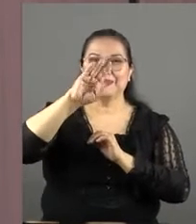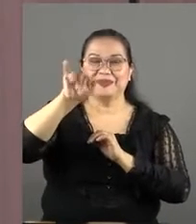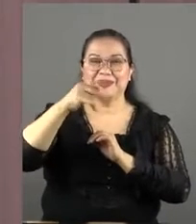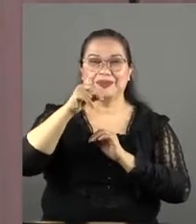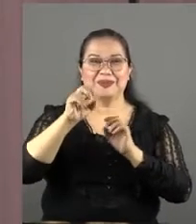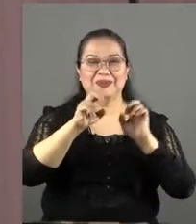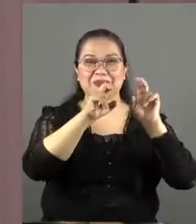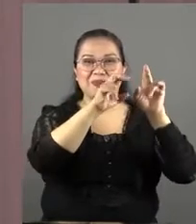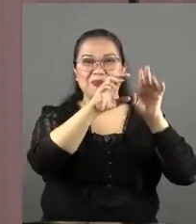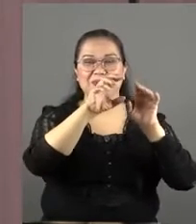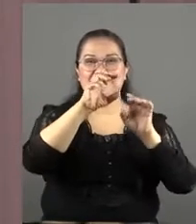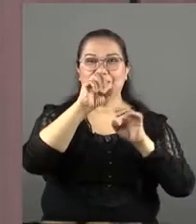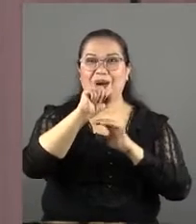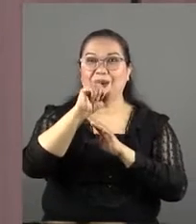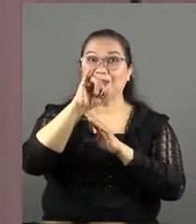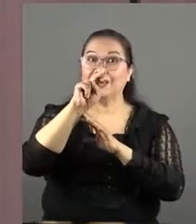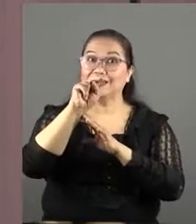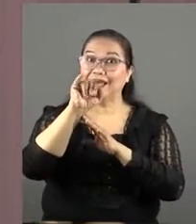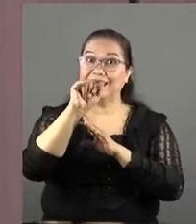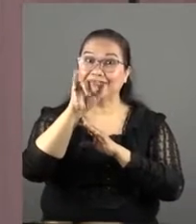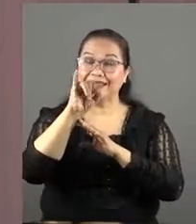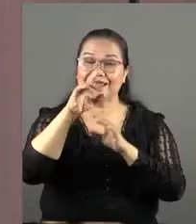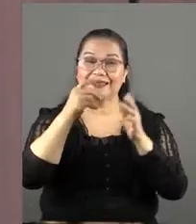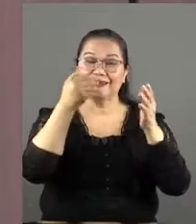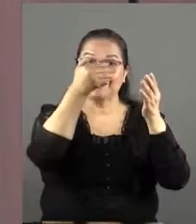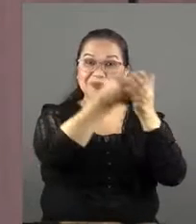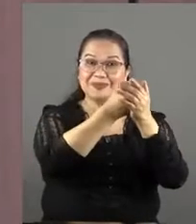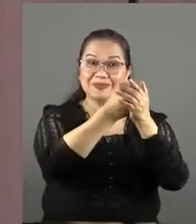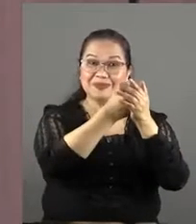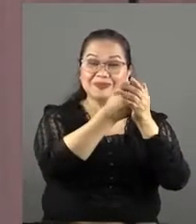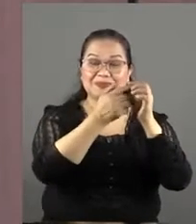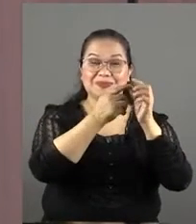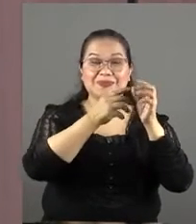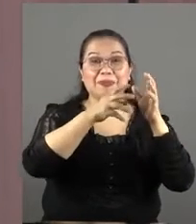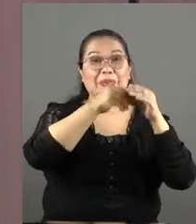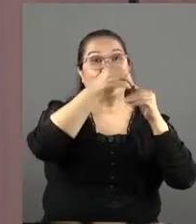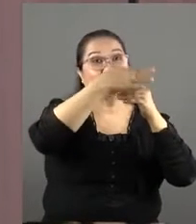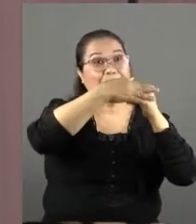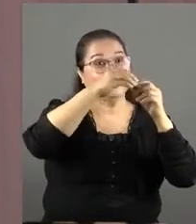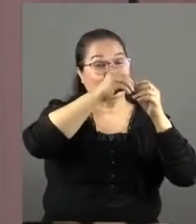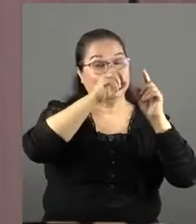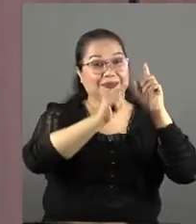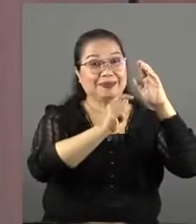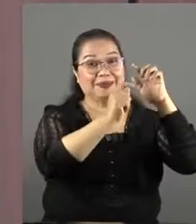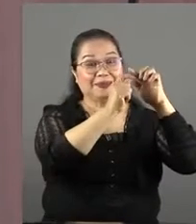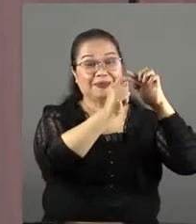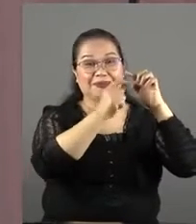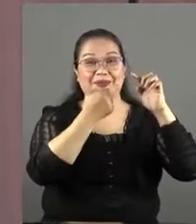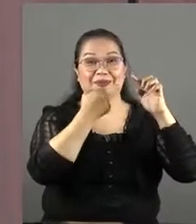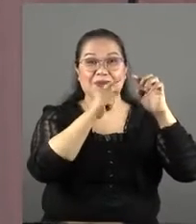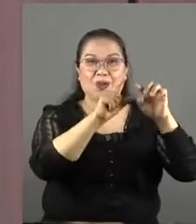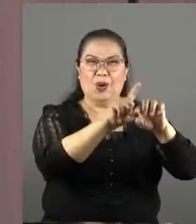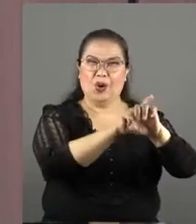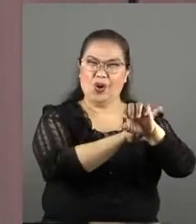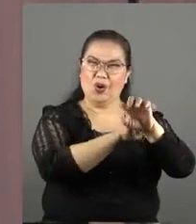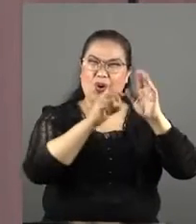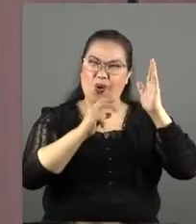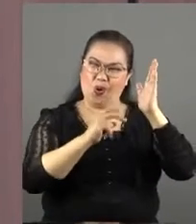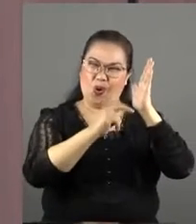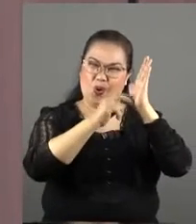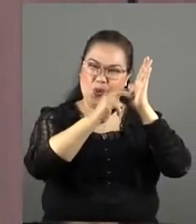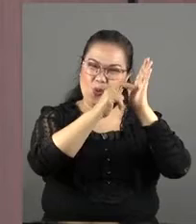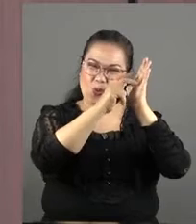Sinai and he reached the top of what was supposed to be Mount Sinai. After that long, long climb, he